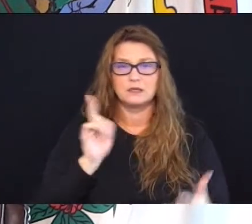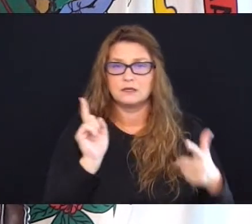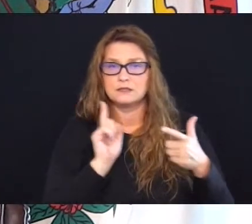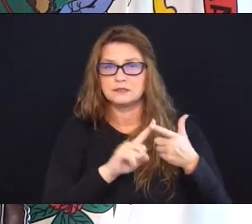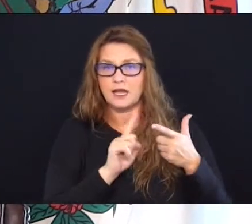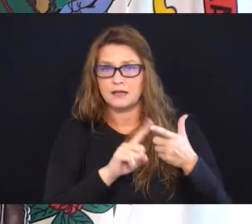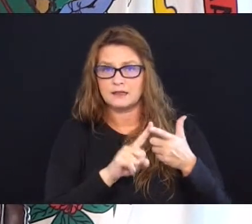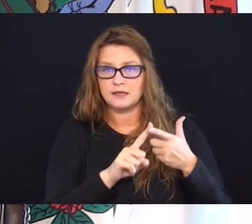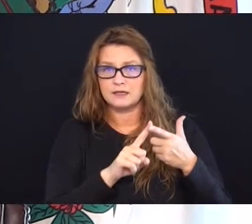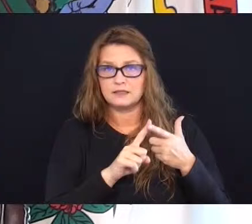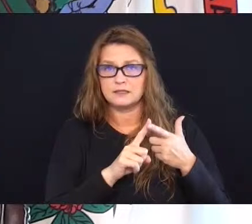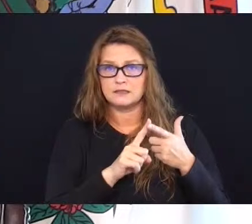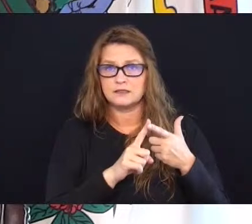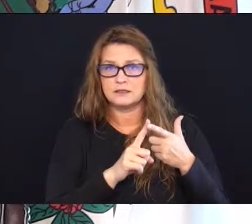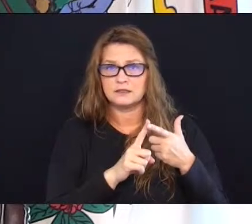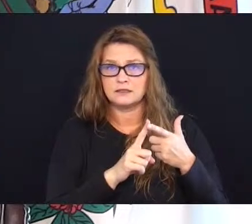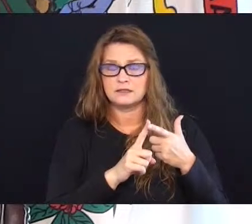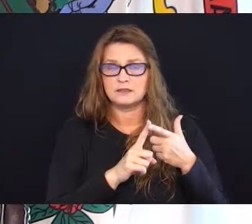thing is,